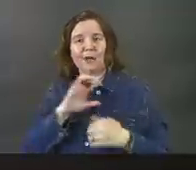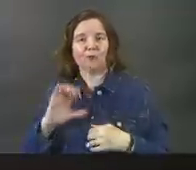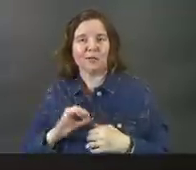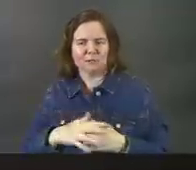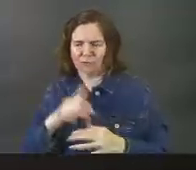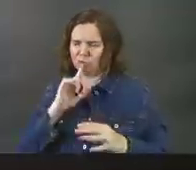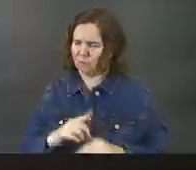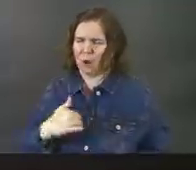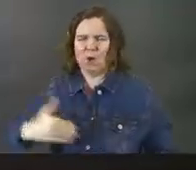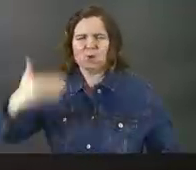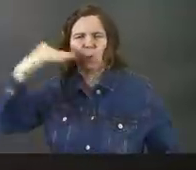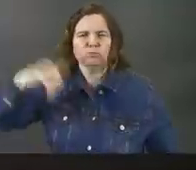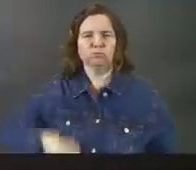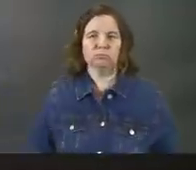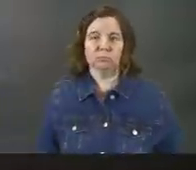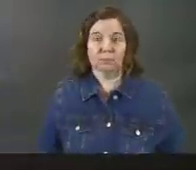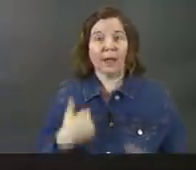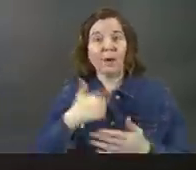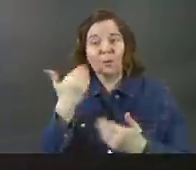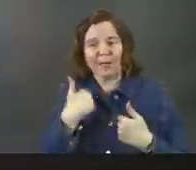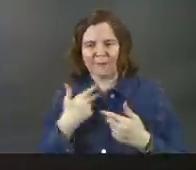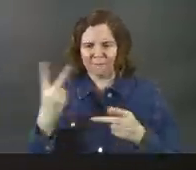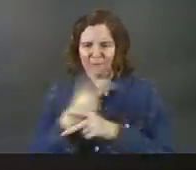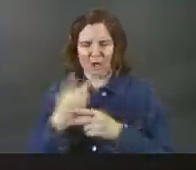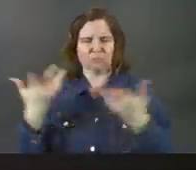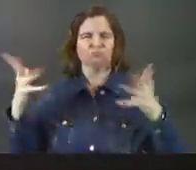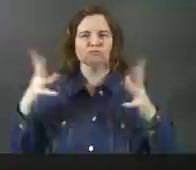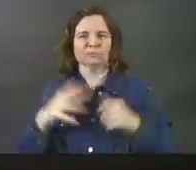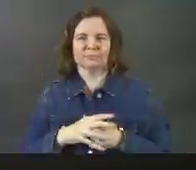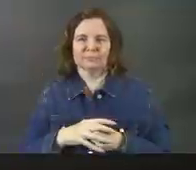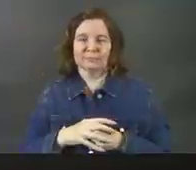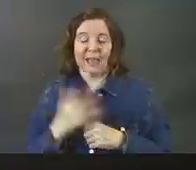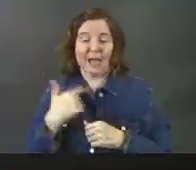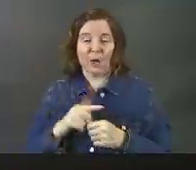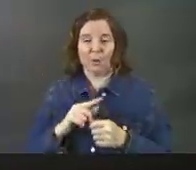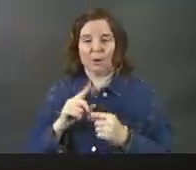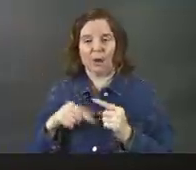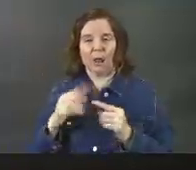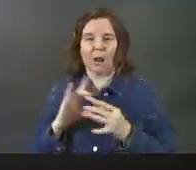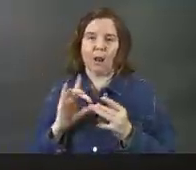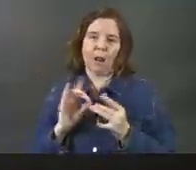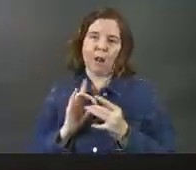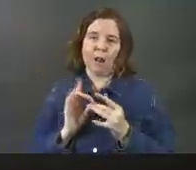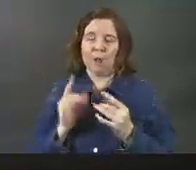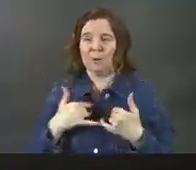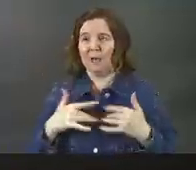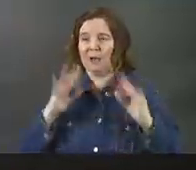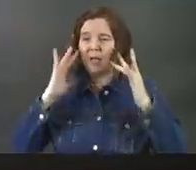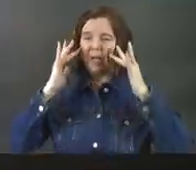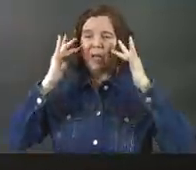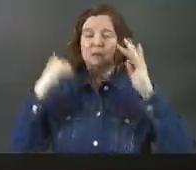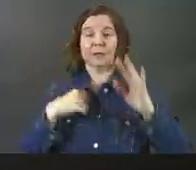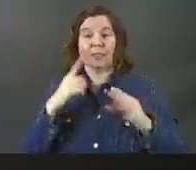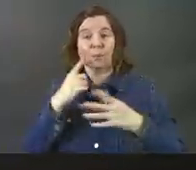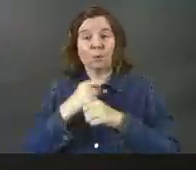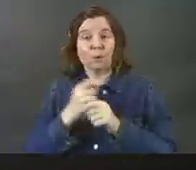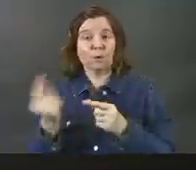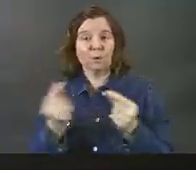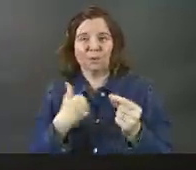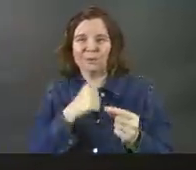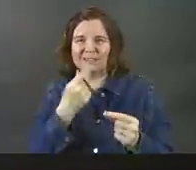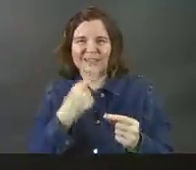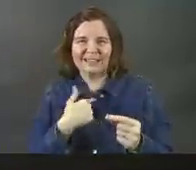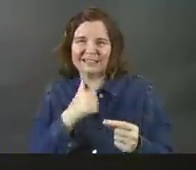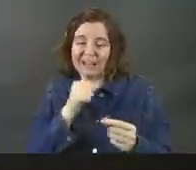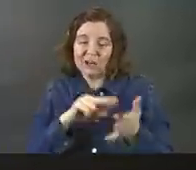Like, we just know it, and we've got it figured out. And we spin and we panic. And I think what we create, we wouldn't say